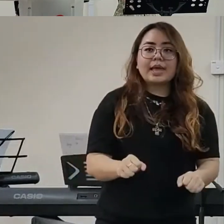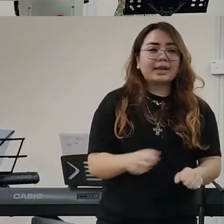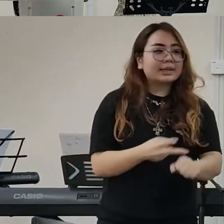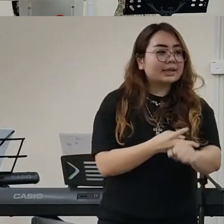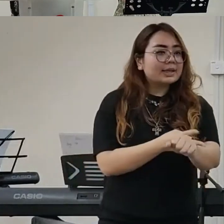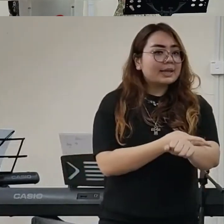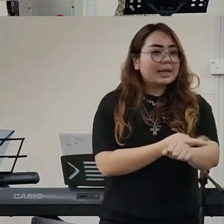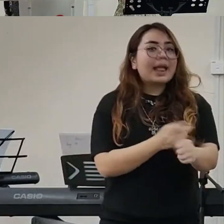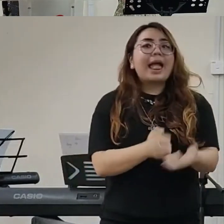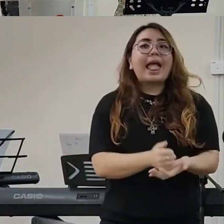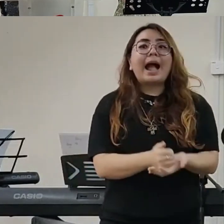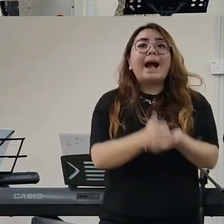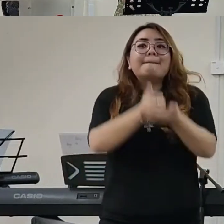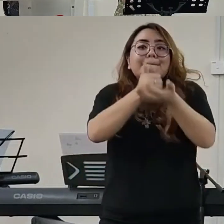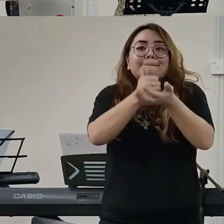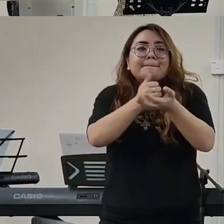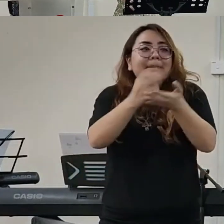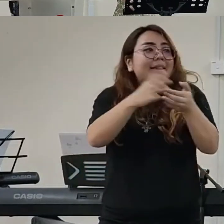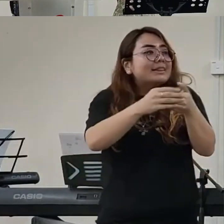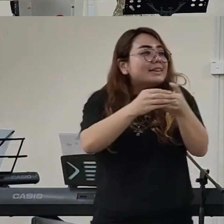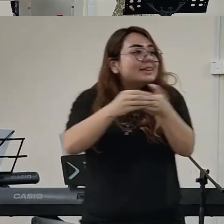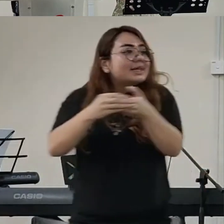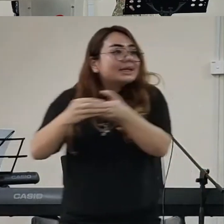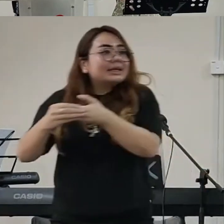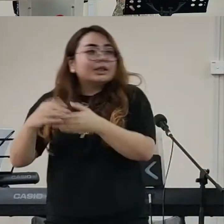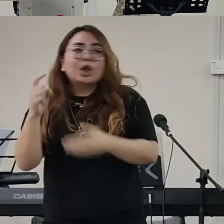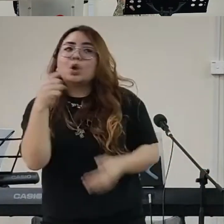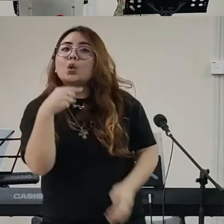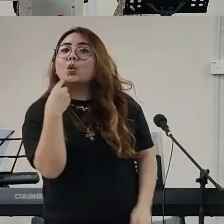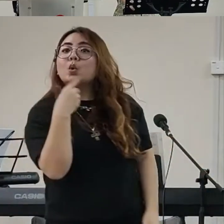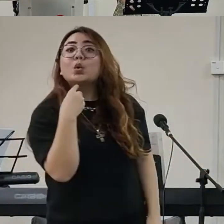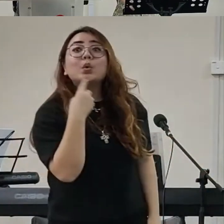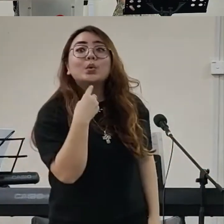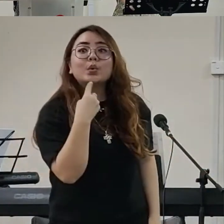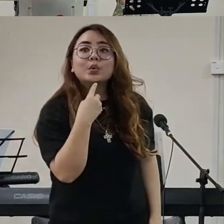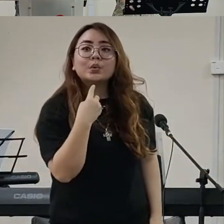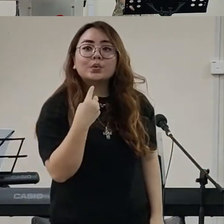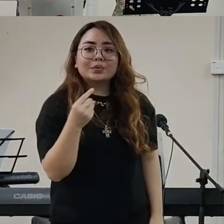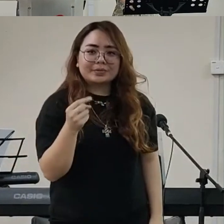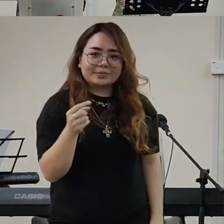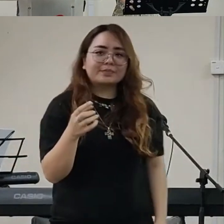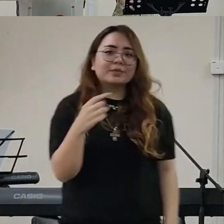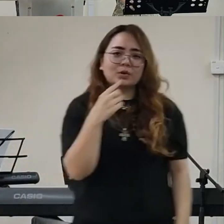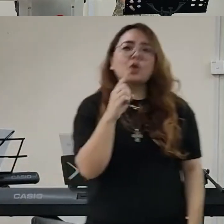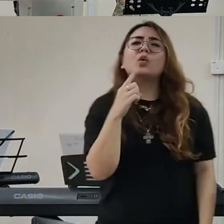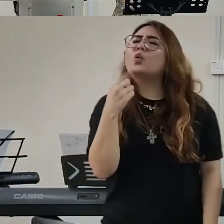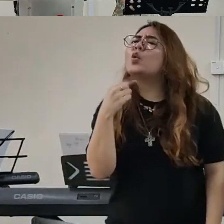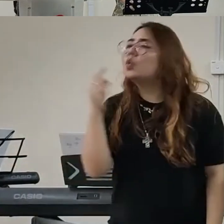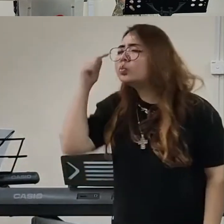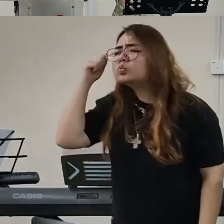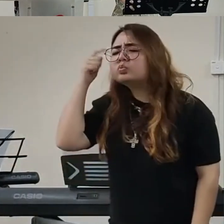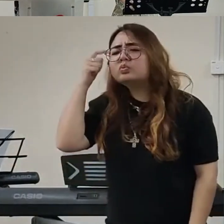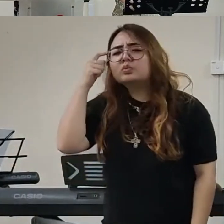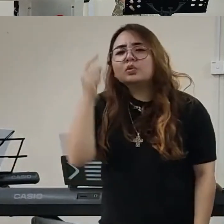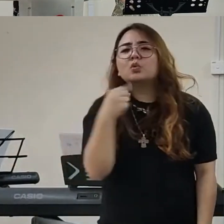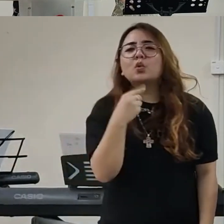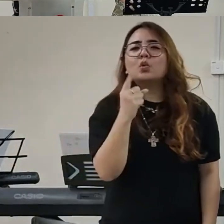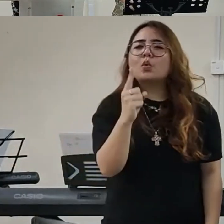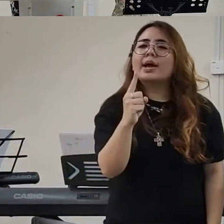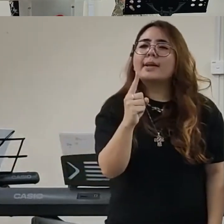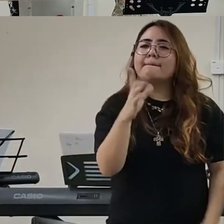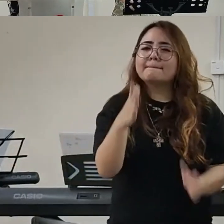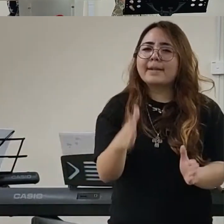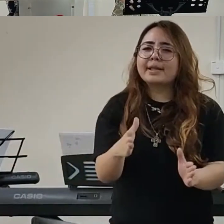this week, not just now, then you start using this, the things that God wants you to use or to be and use this. So don't